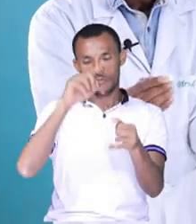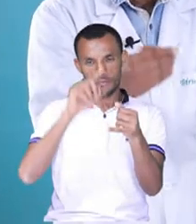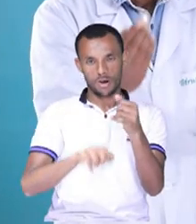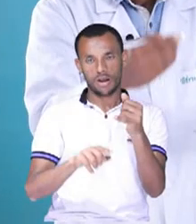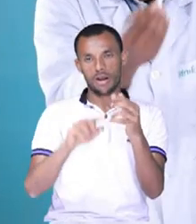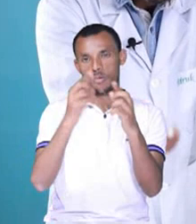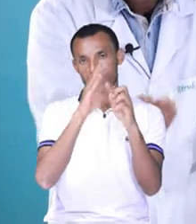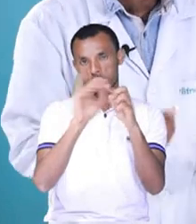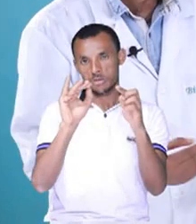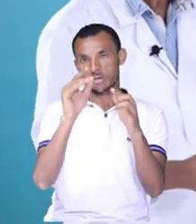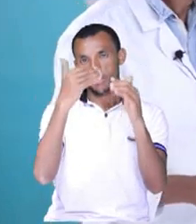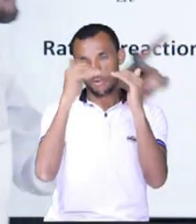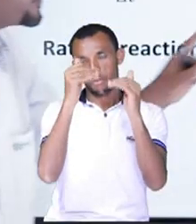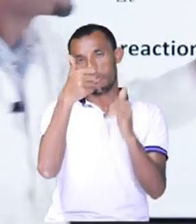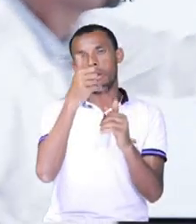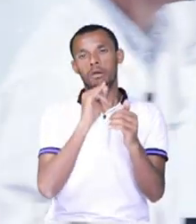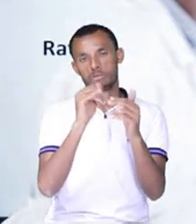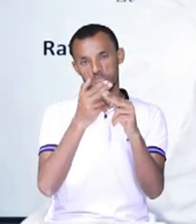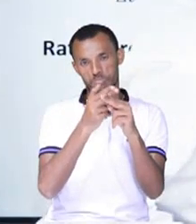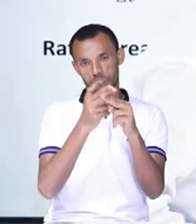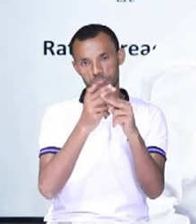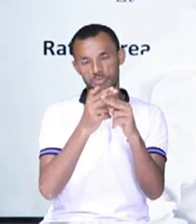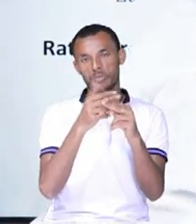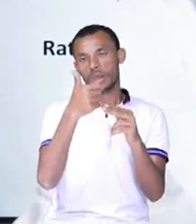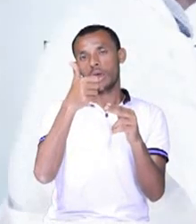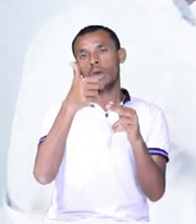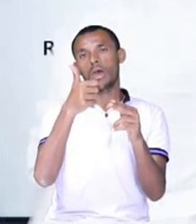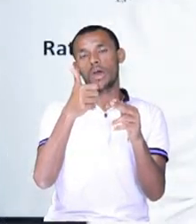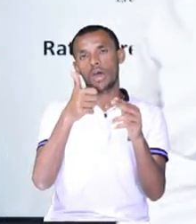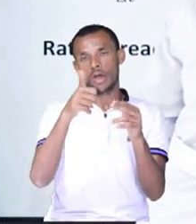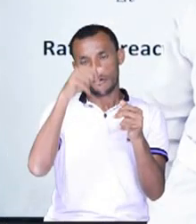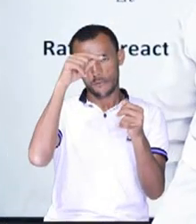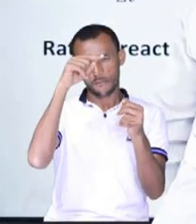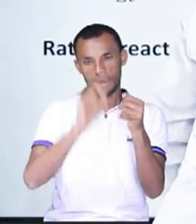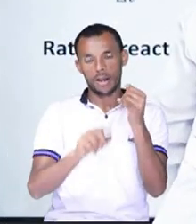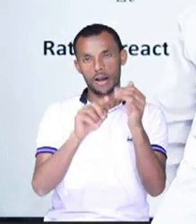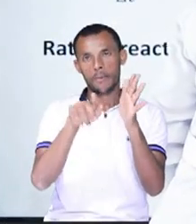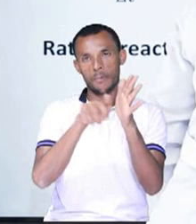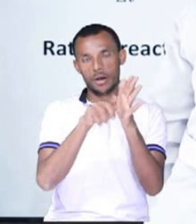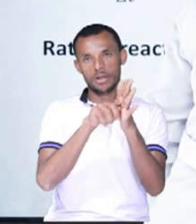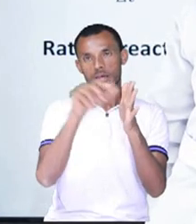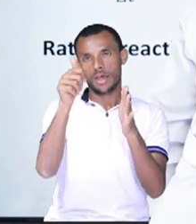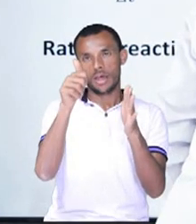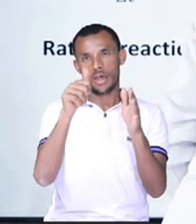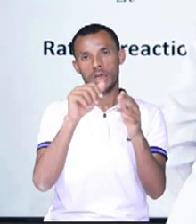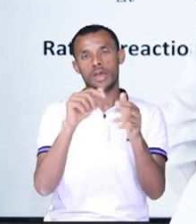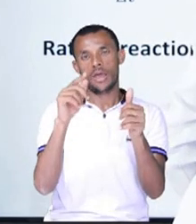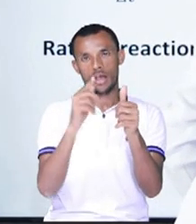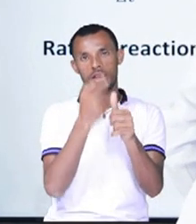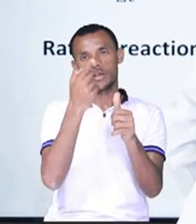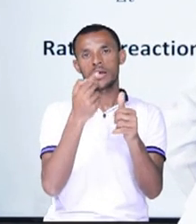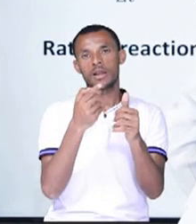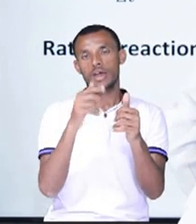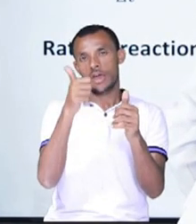position, the amount of A is small. Therefore, A final minus A initial, in this case, concentration of A final is